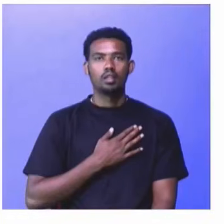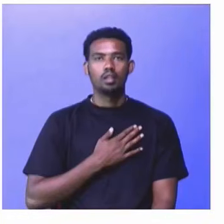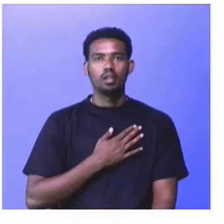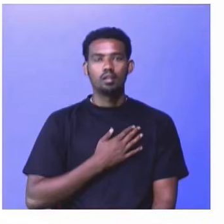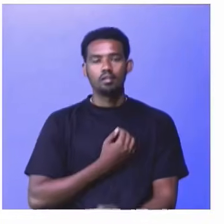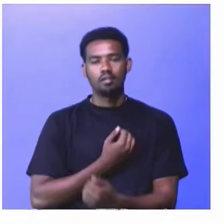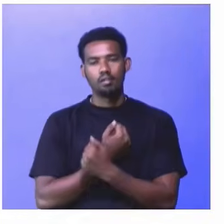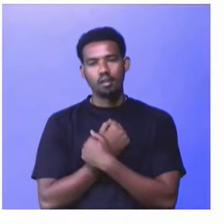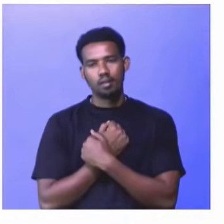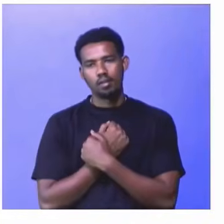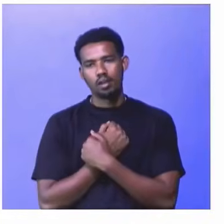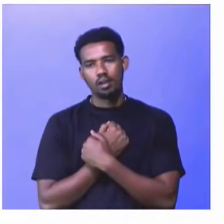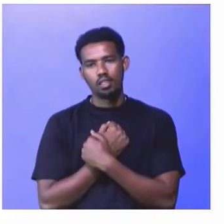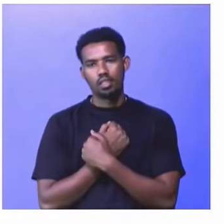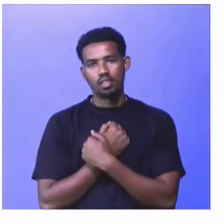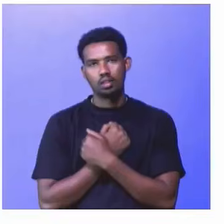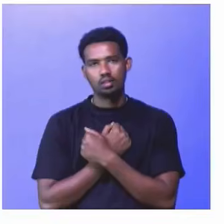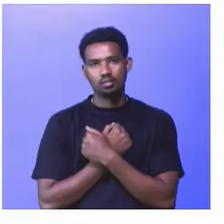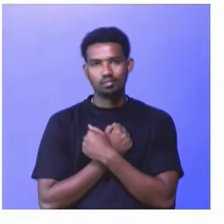favorite